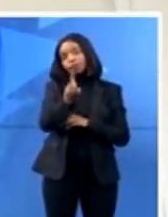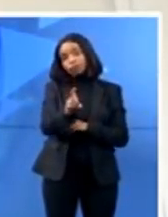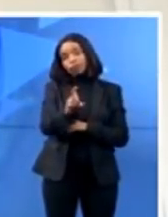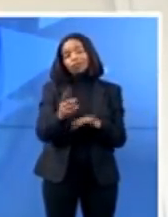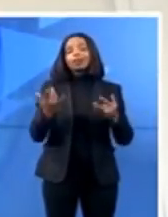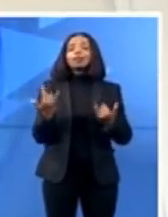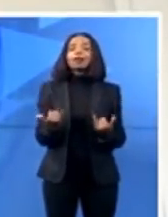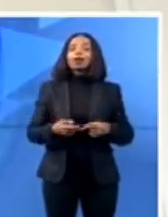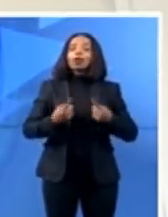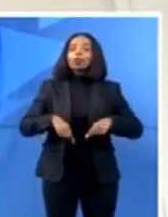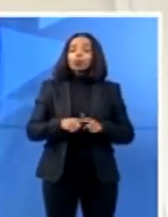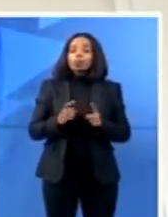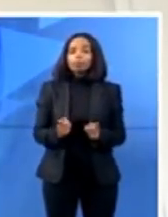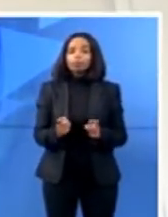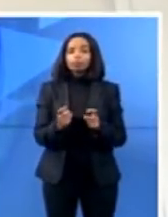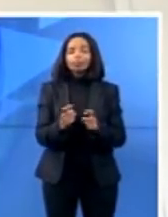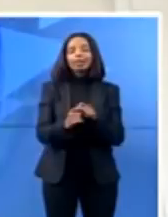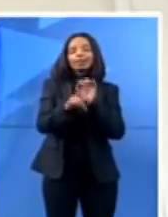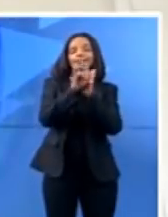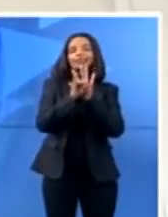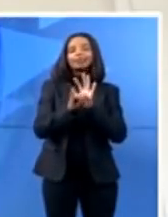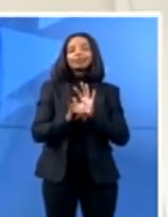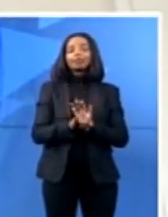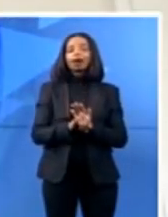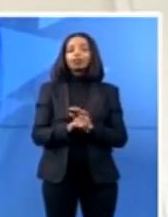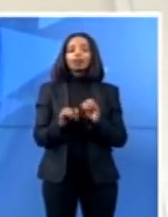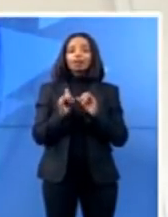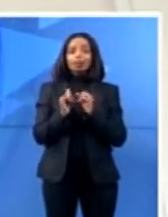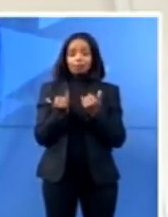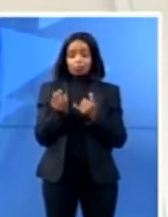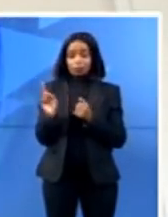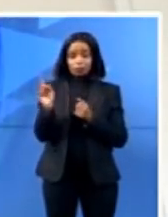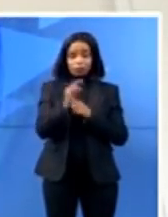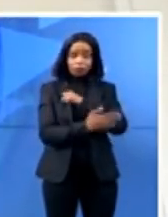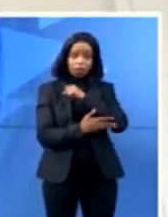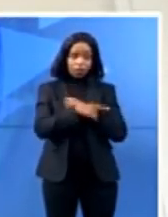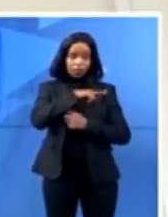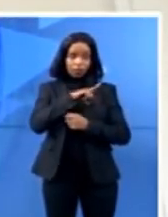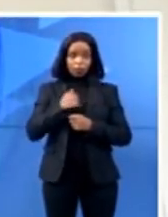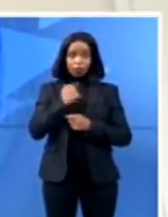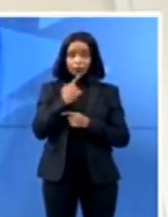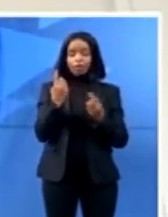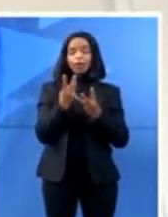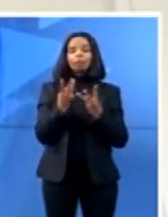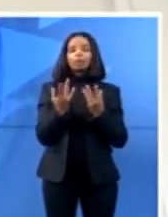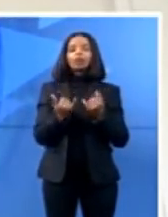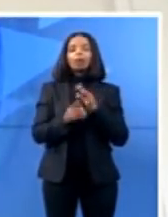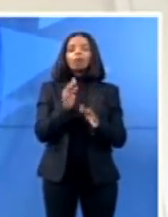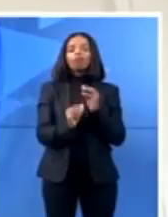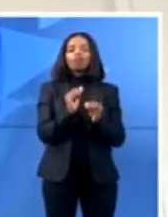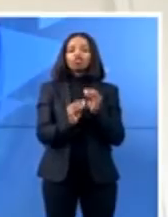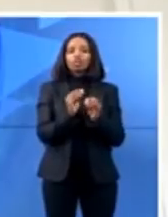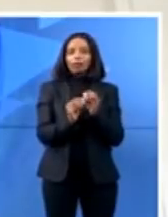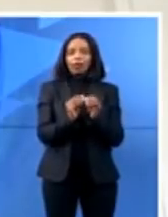make more of these masks. And as I said, many people are now volunteering to redirect manufacturing lines. We've got, I saw even